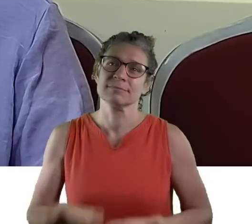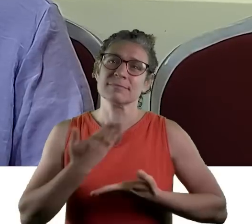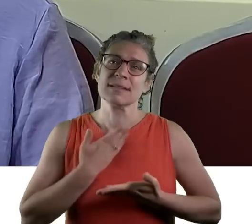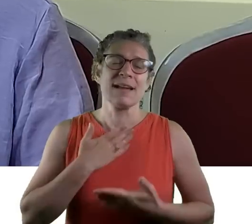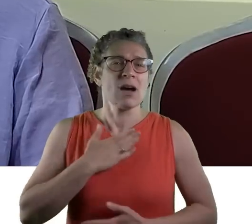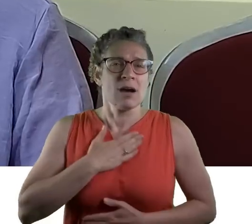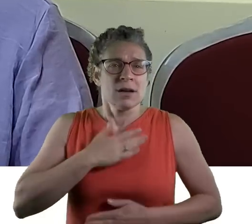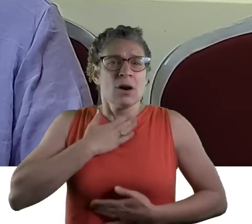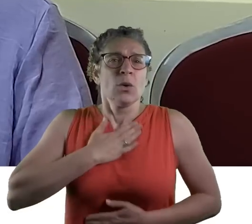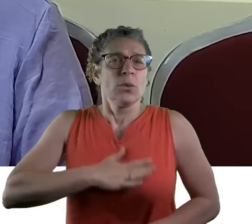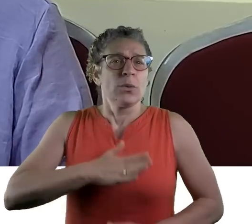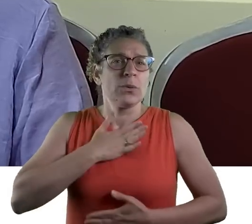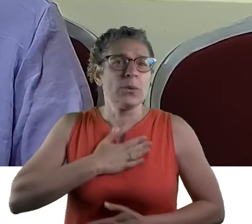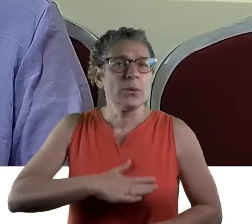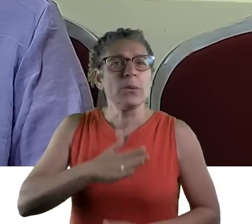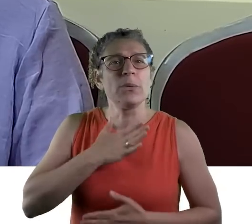soul of your servant,